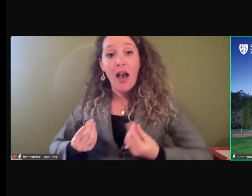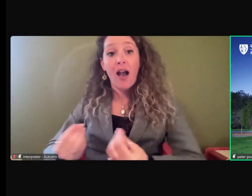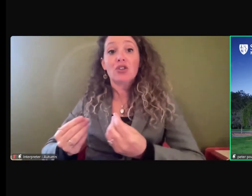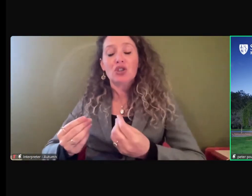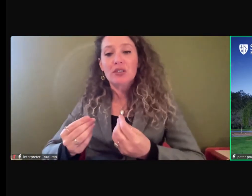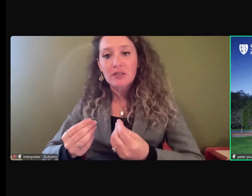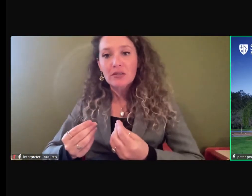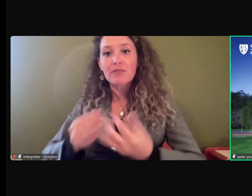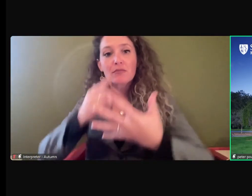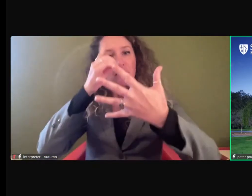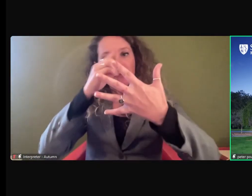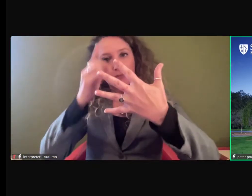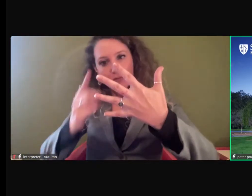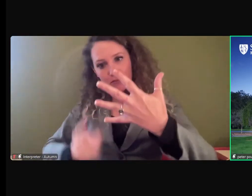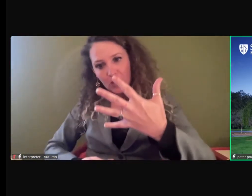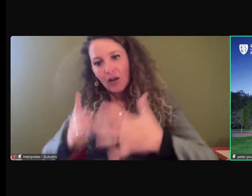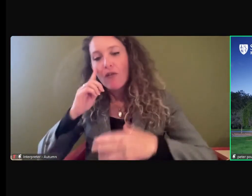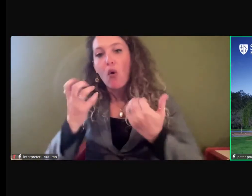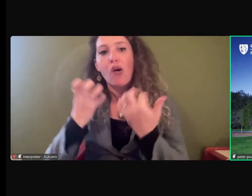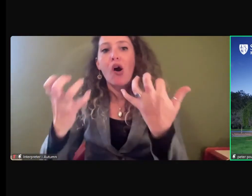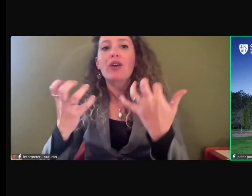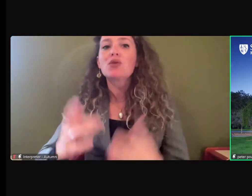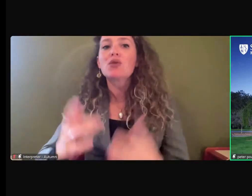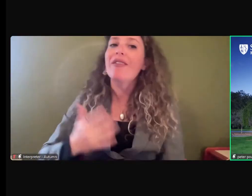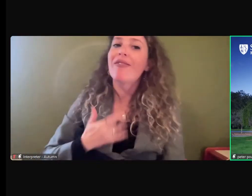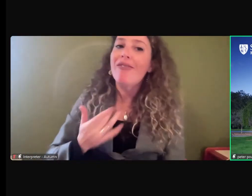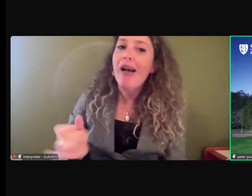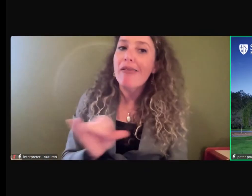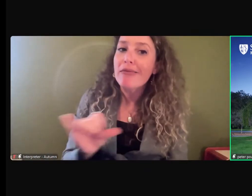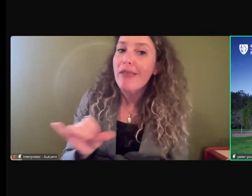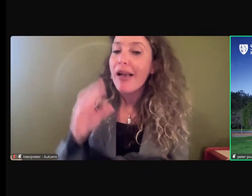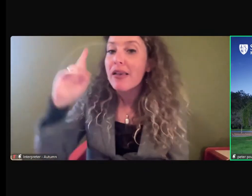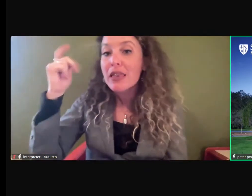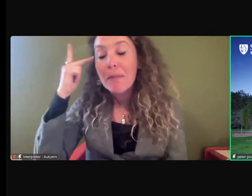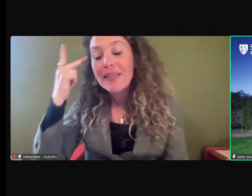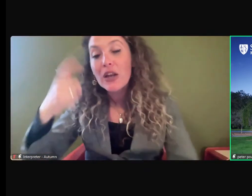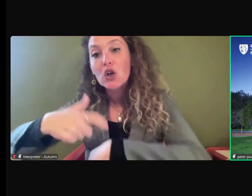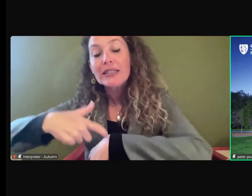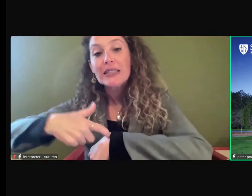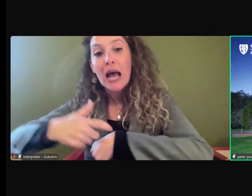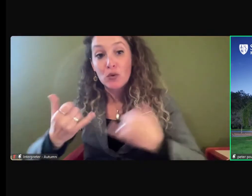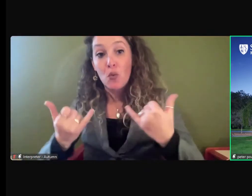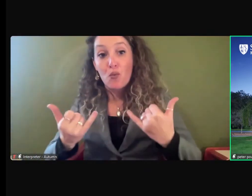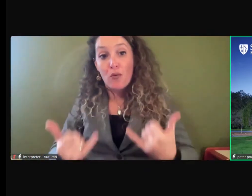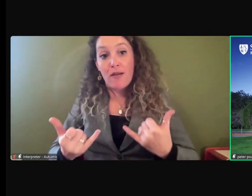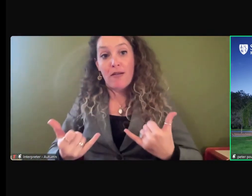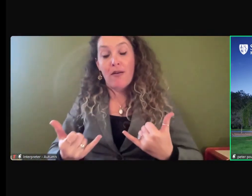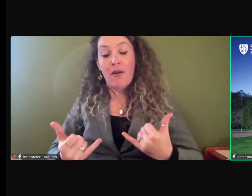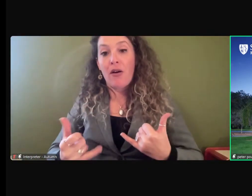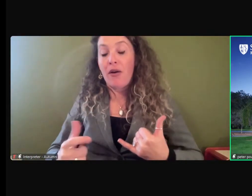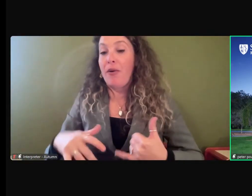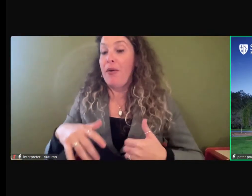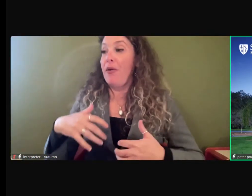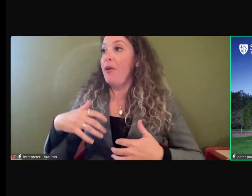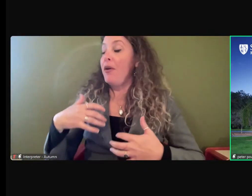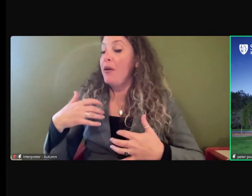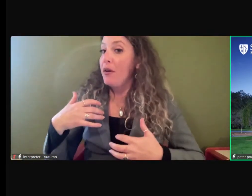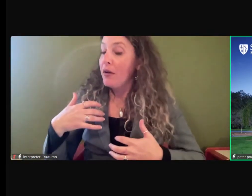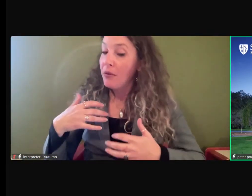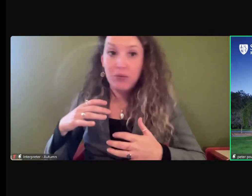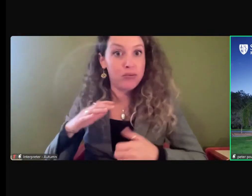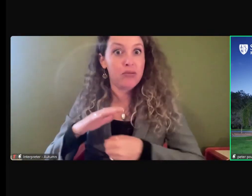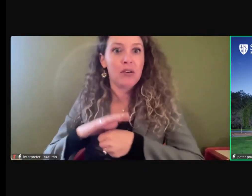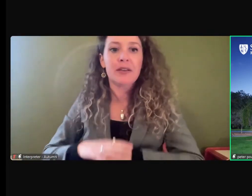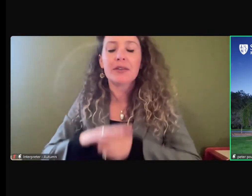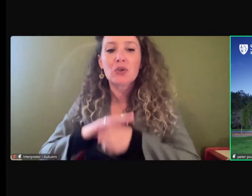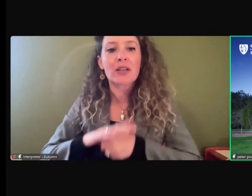But we felt that the political times that we are living in are so extraordinary and the stress levels